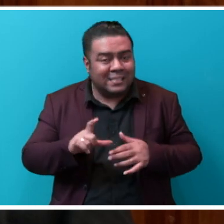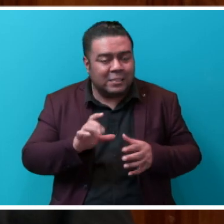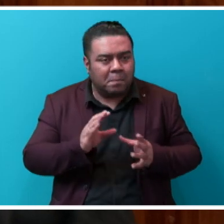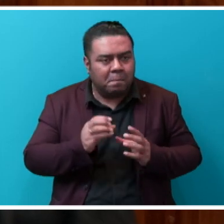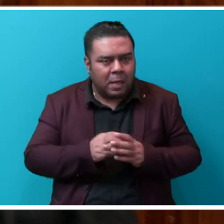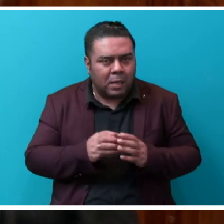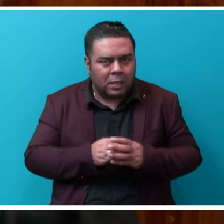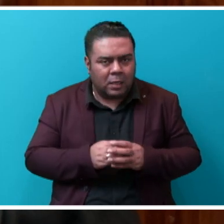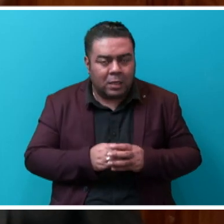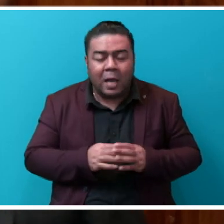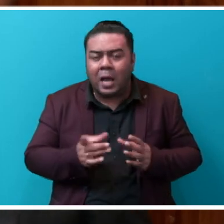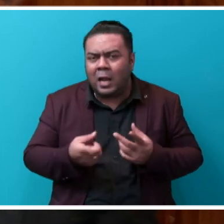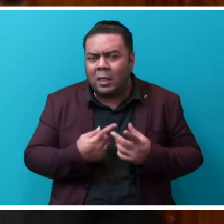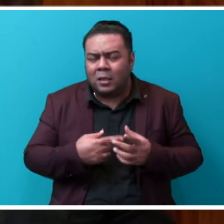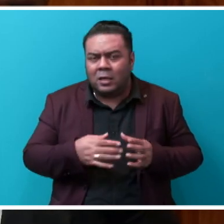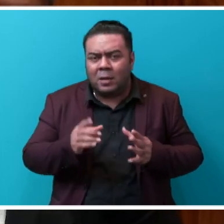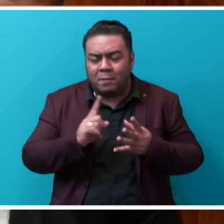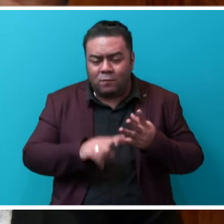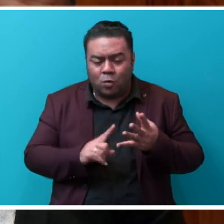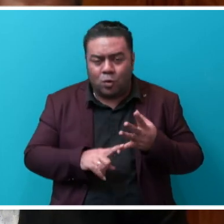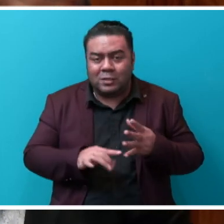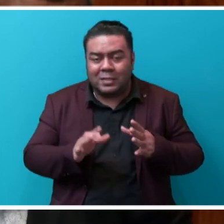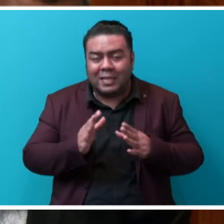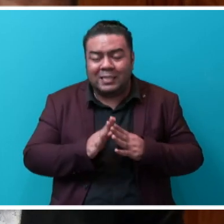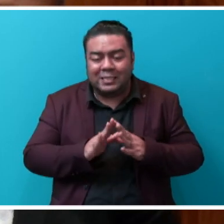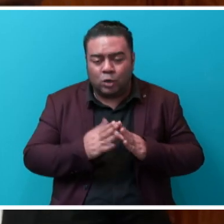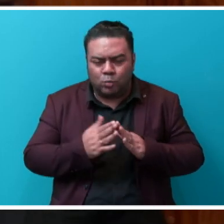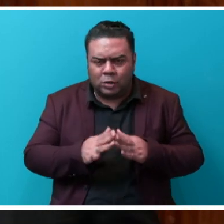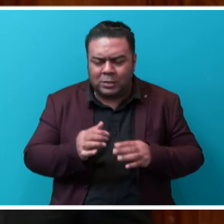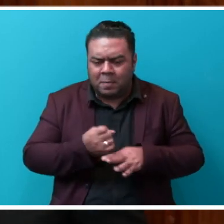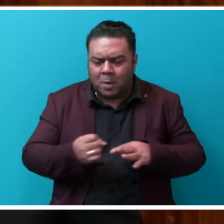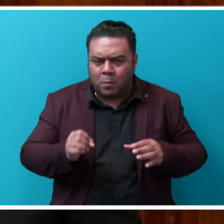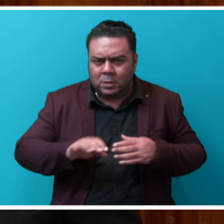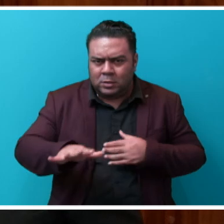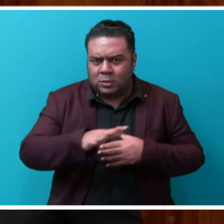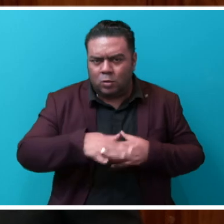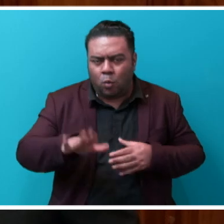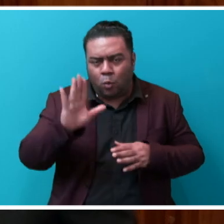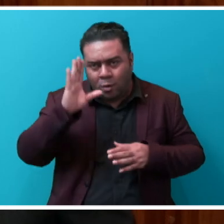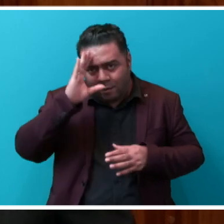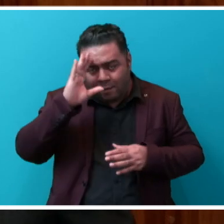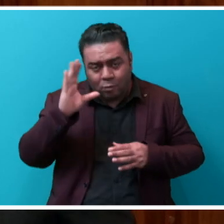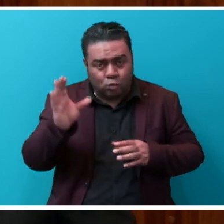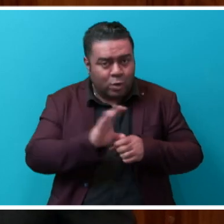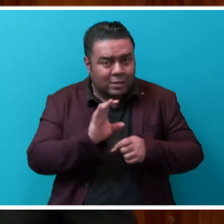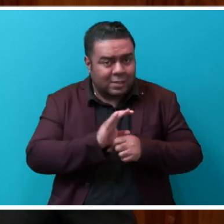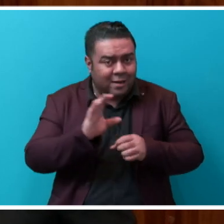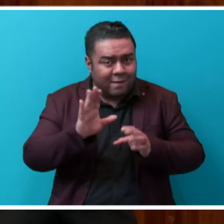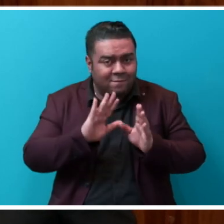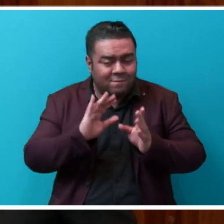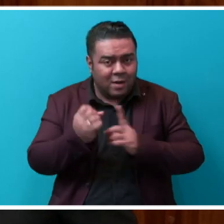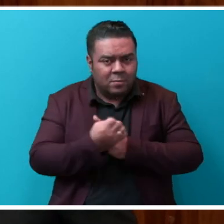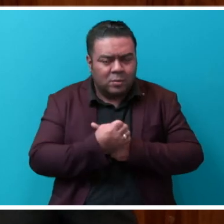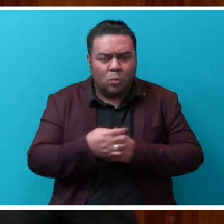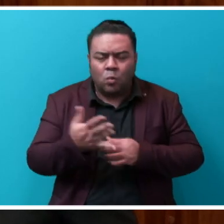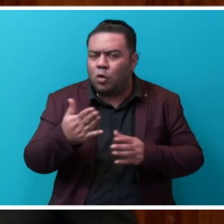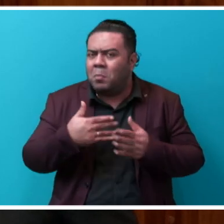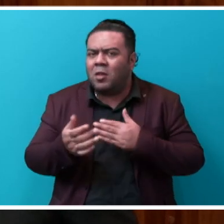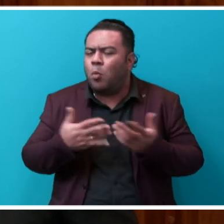diaspora empowerment. Our aim is to create an environment where every Fijian, regardless of where they